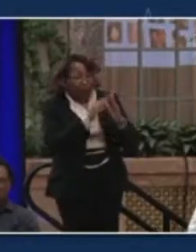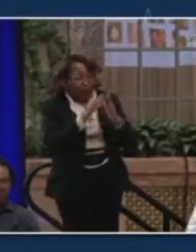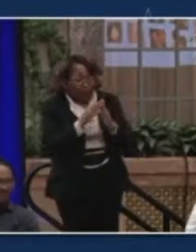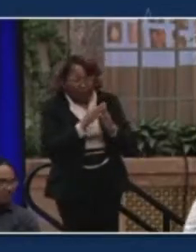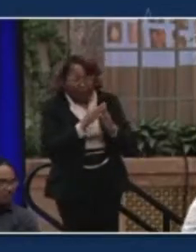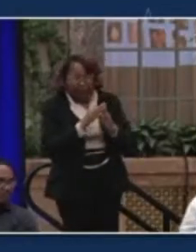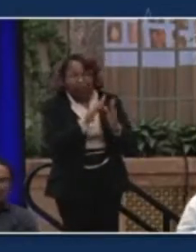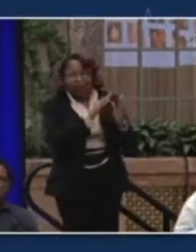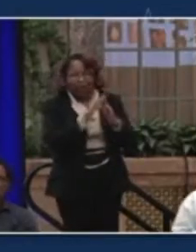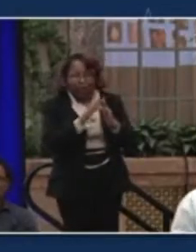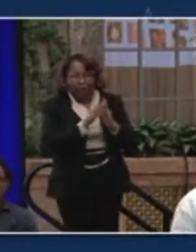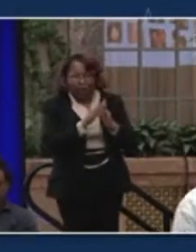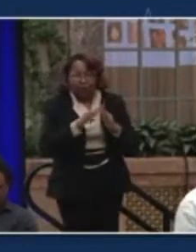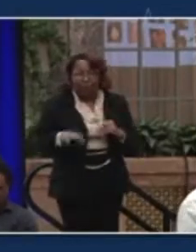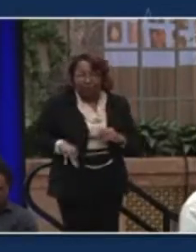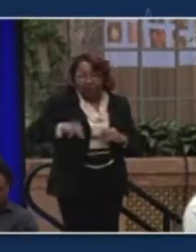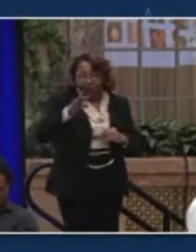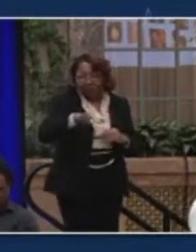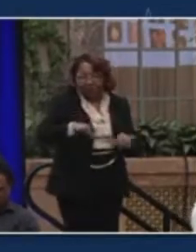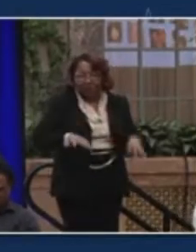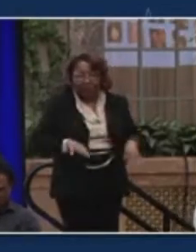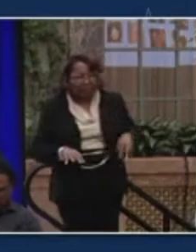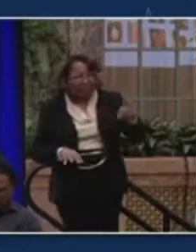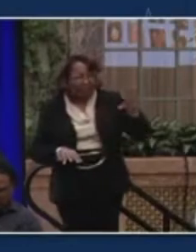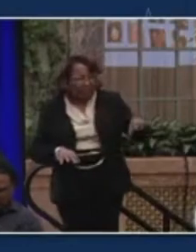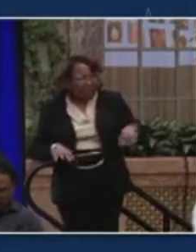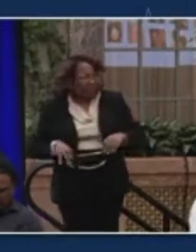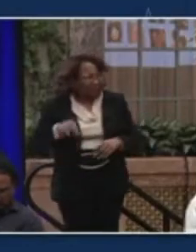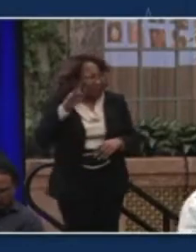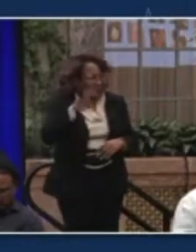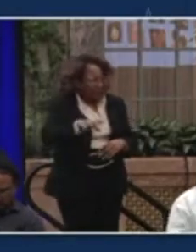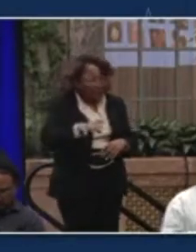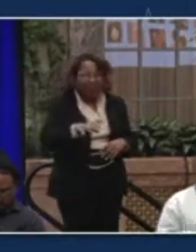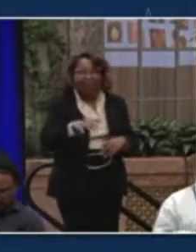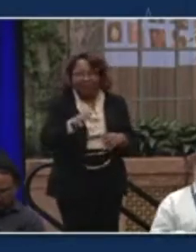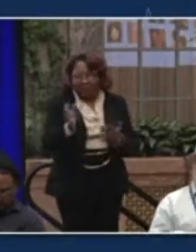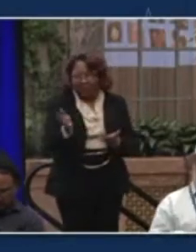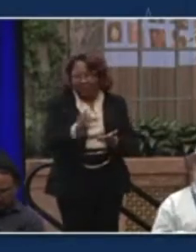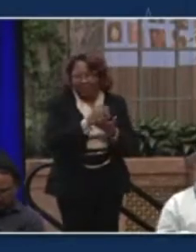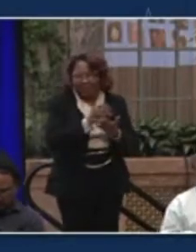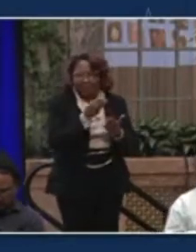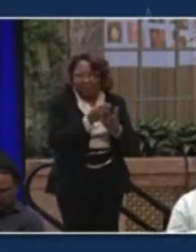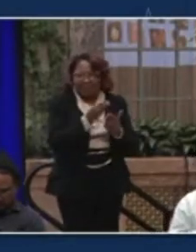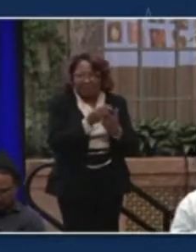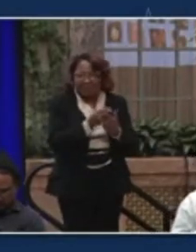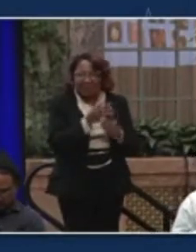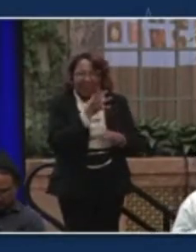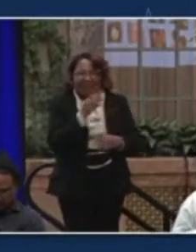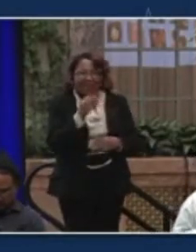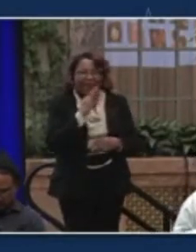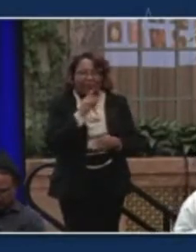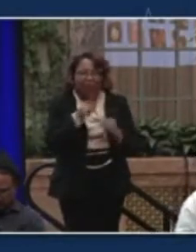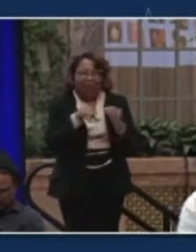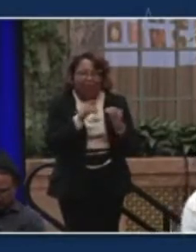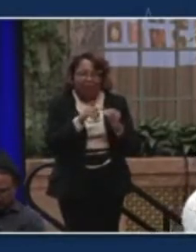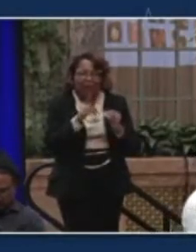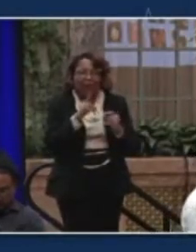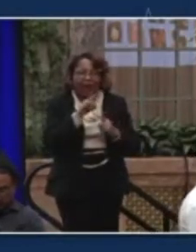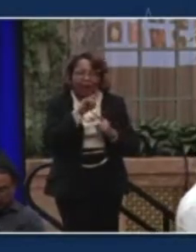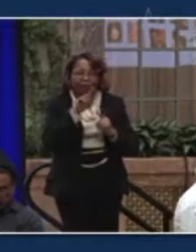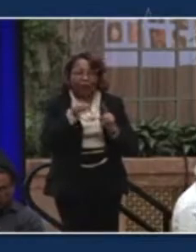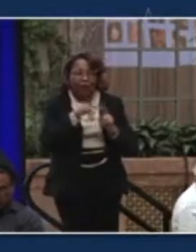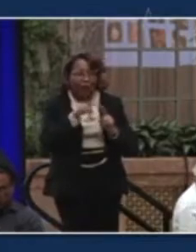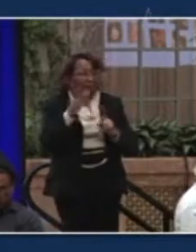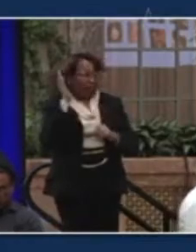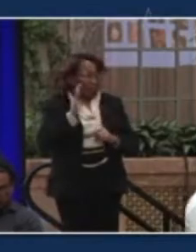the community put their nickels and dimes and quarters in those barrels. And Jim Williams talks about, at that time we had Independence